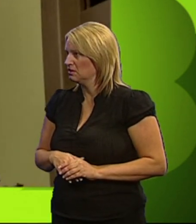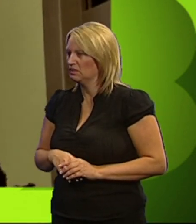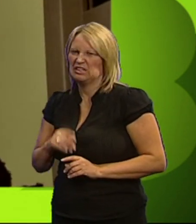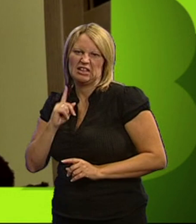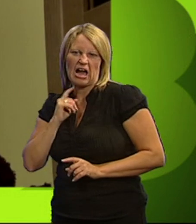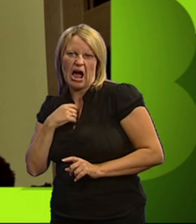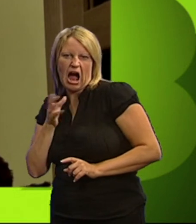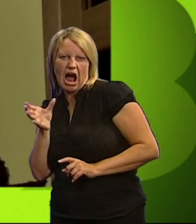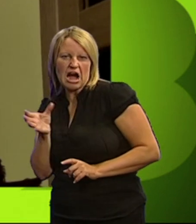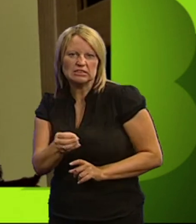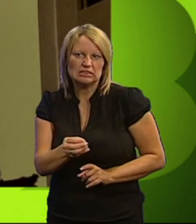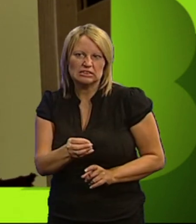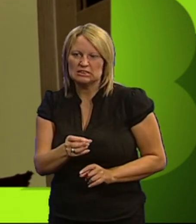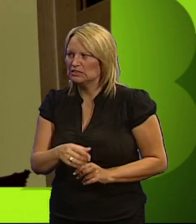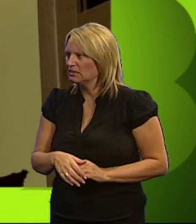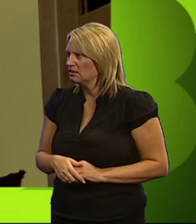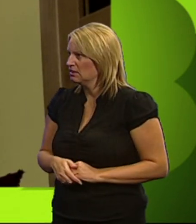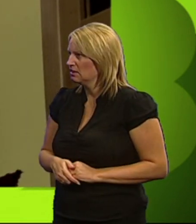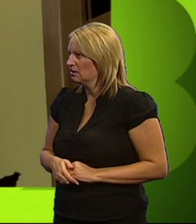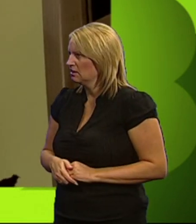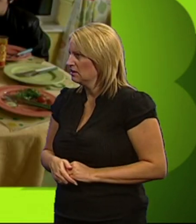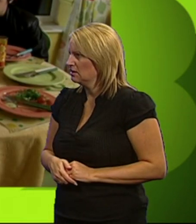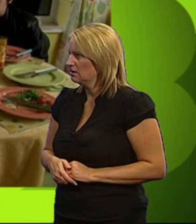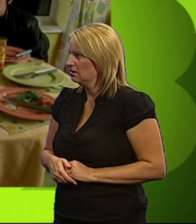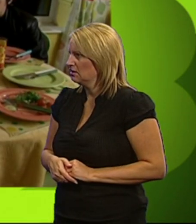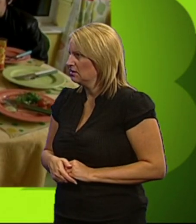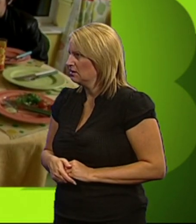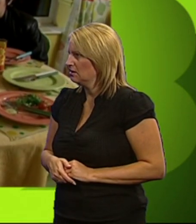It's the neck I'm after.